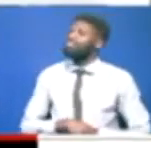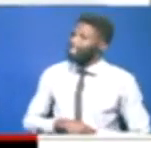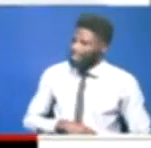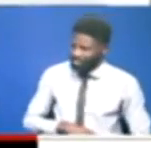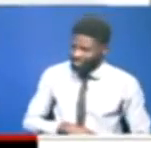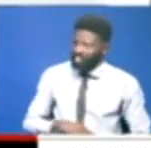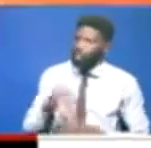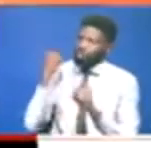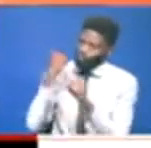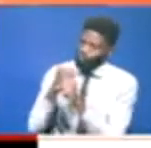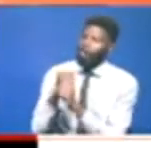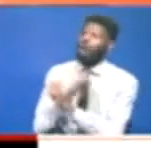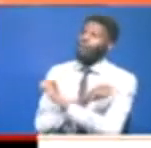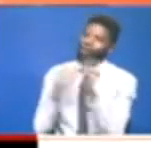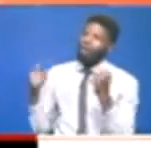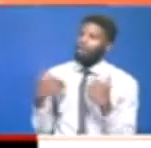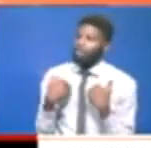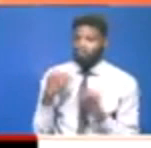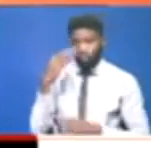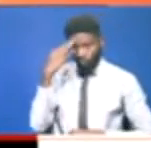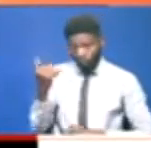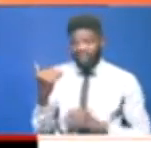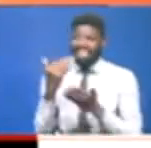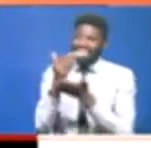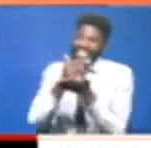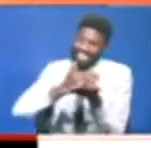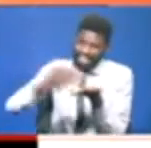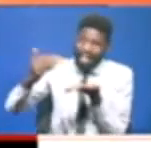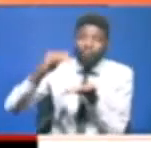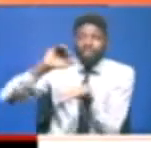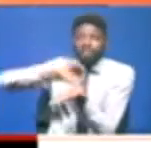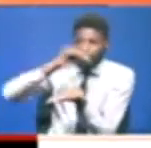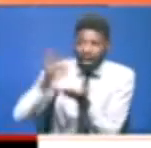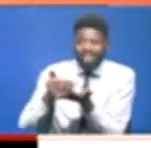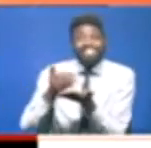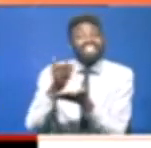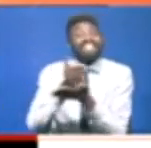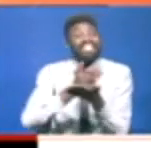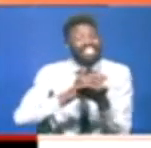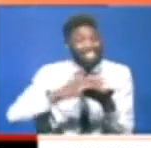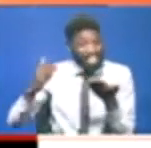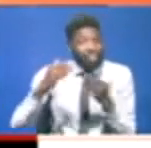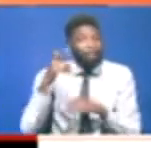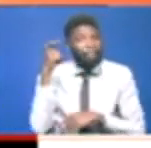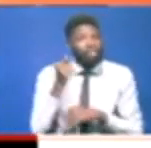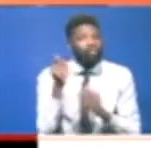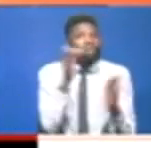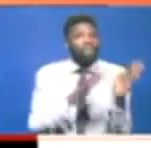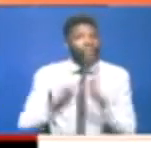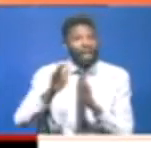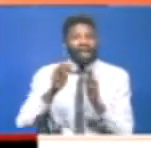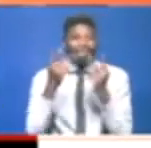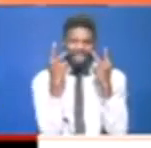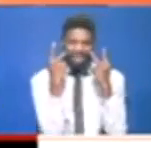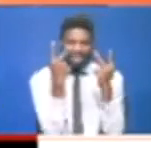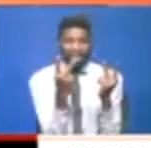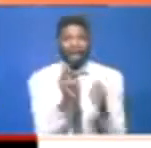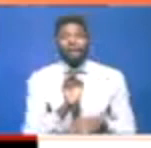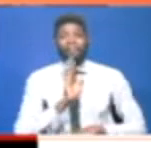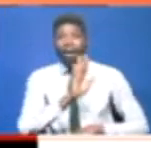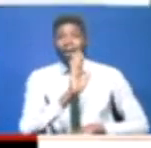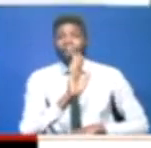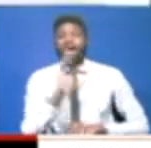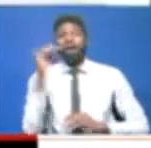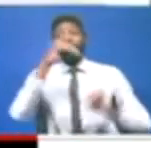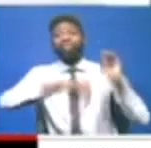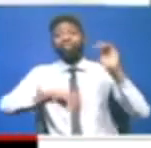because there are certain funds or there are certain schemes that have realized an increase in the contributions, and the reason has